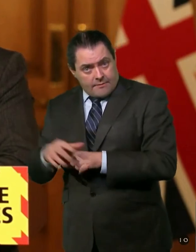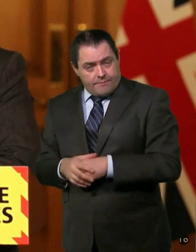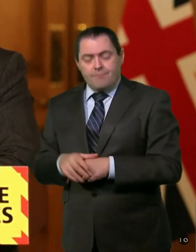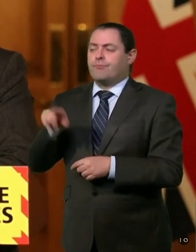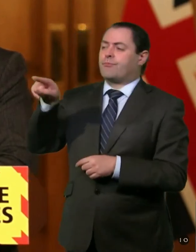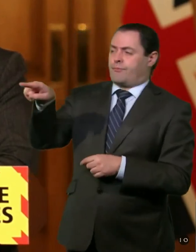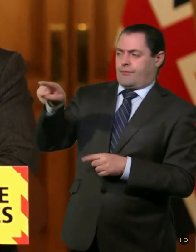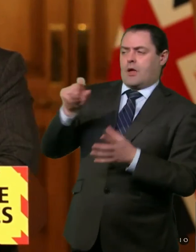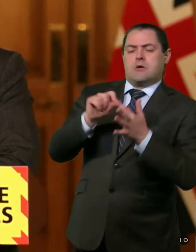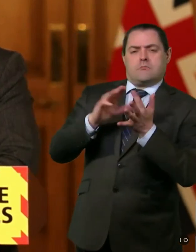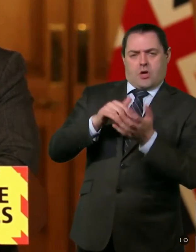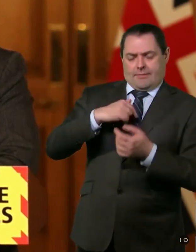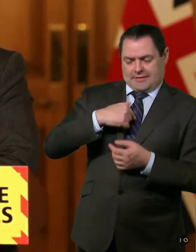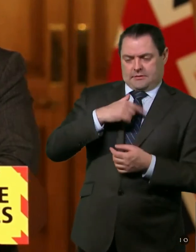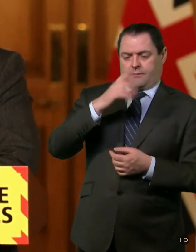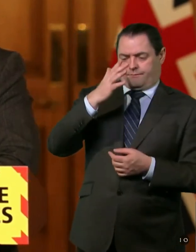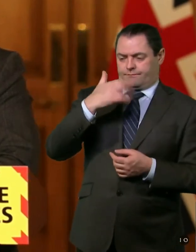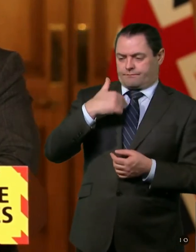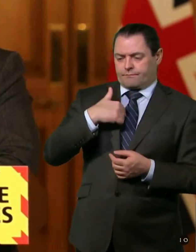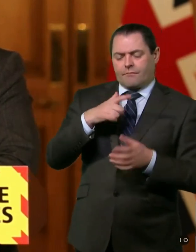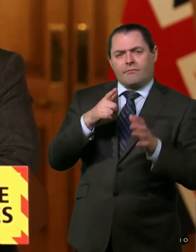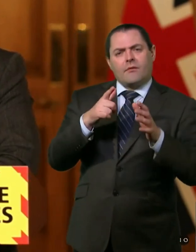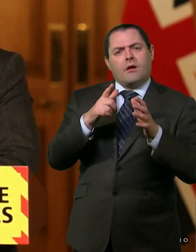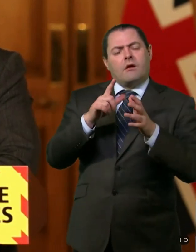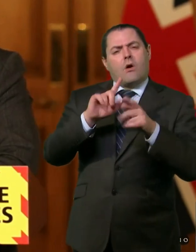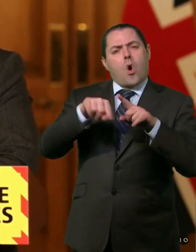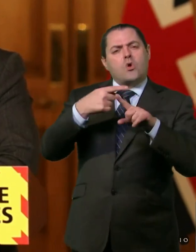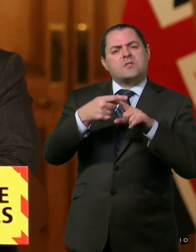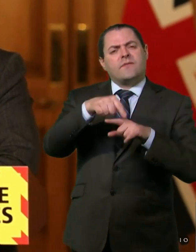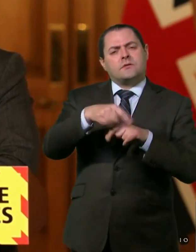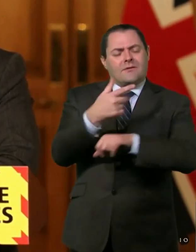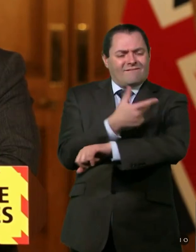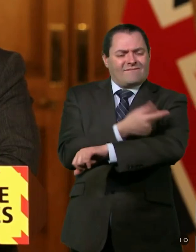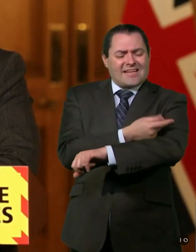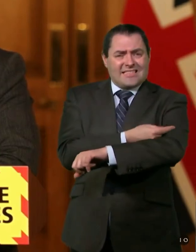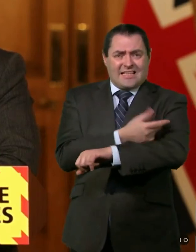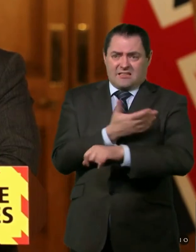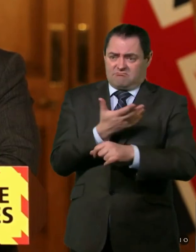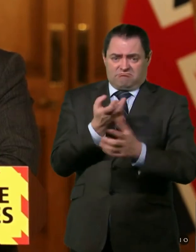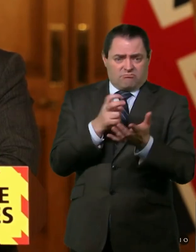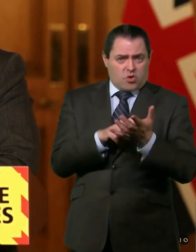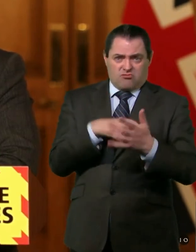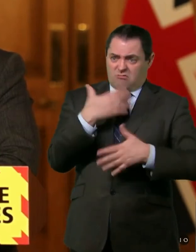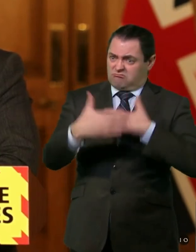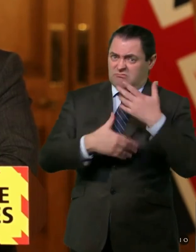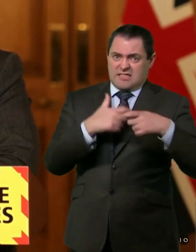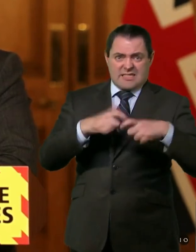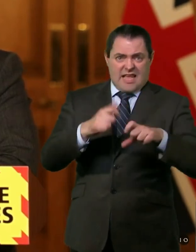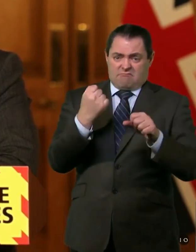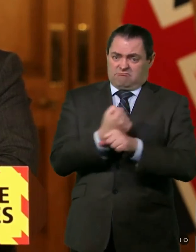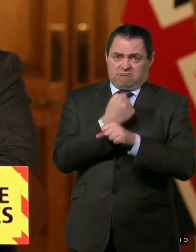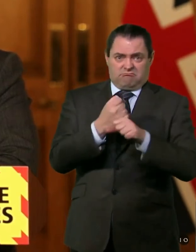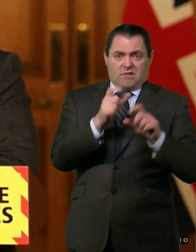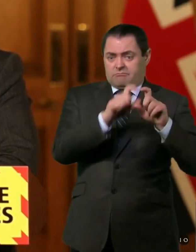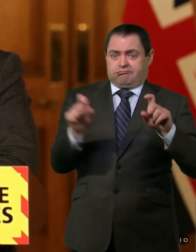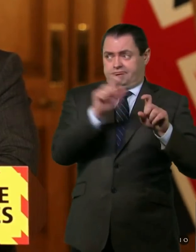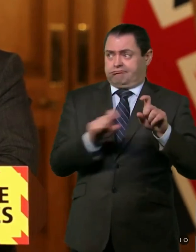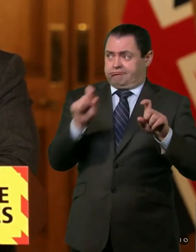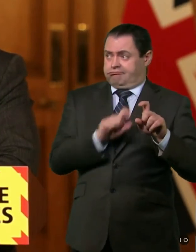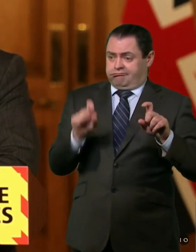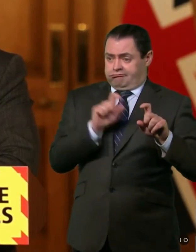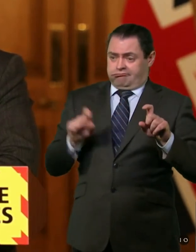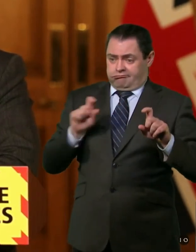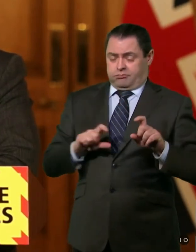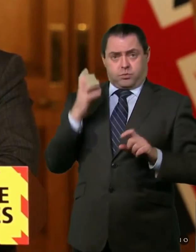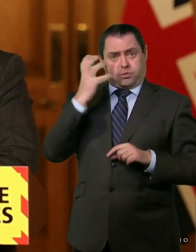Oxford AstraZeneca vaccine. It continues to be made in ever-growing quantities in the UK, in